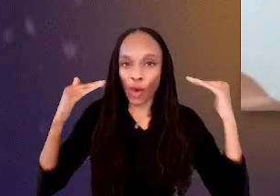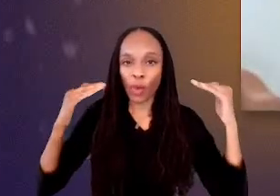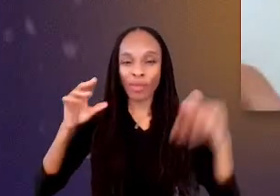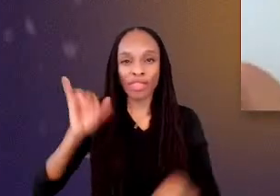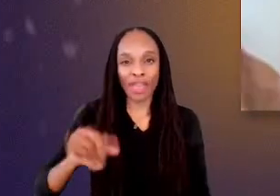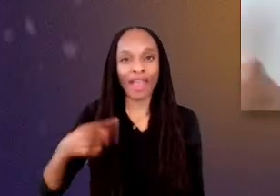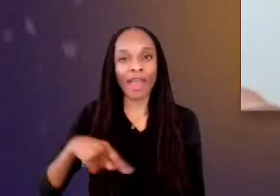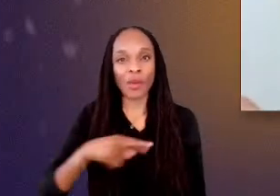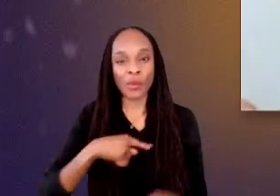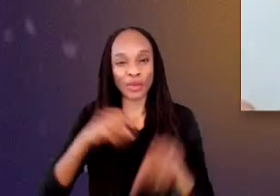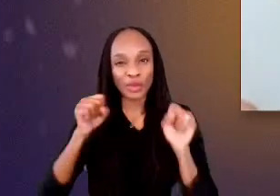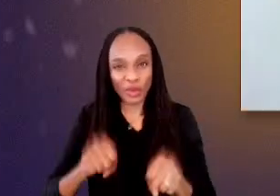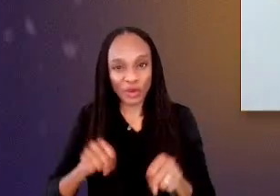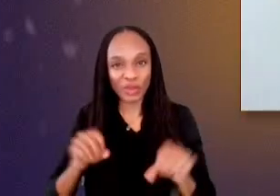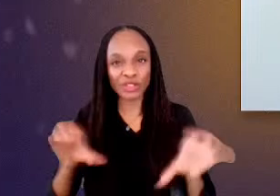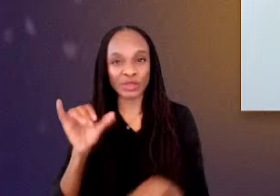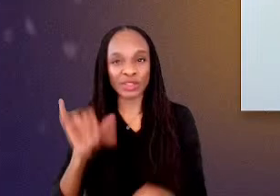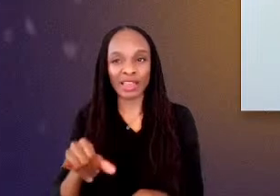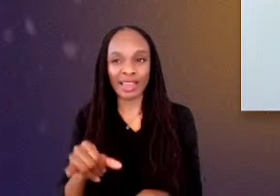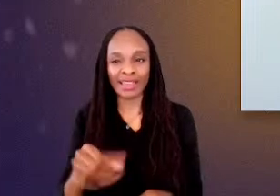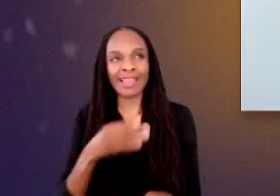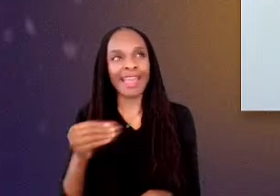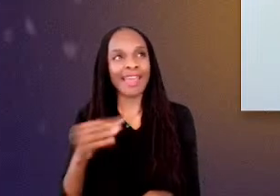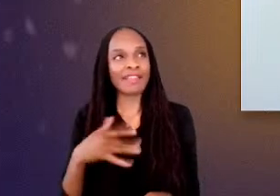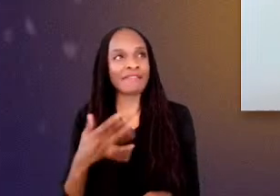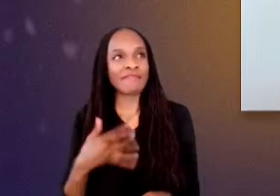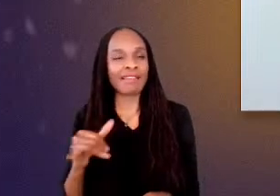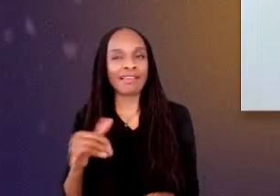do. And it was like this refreshing